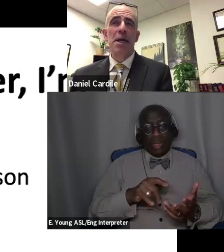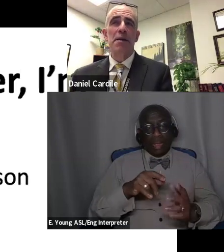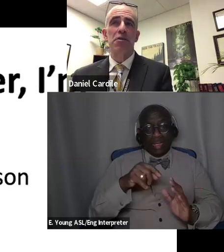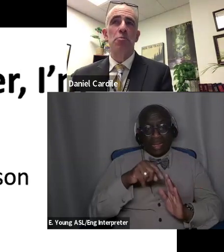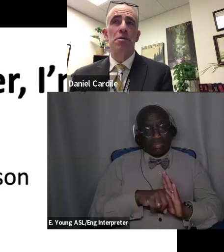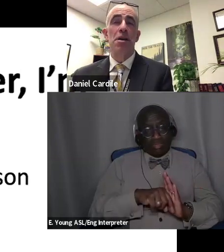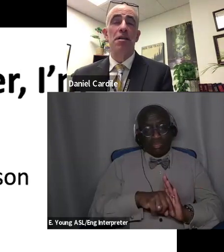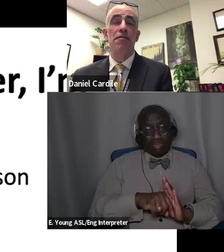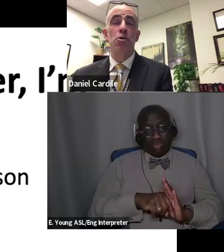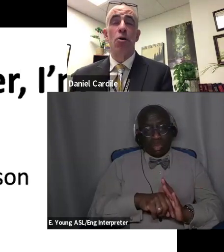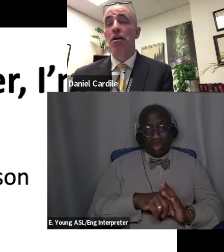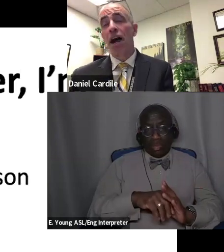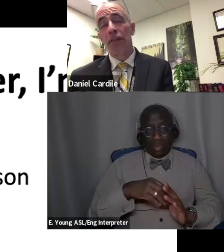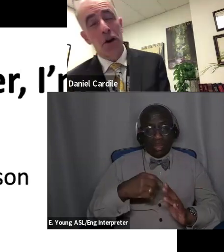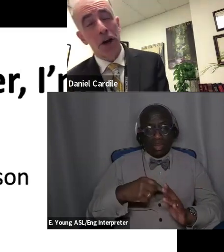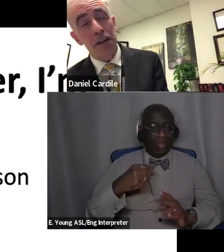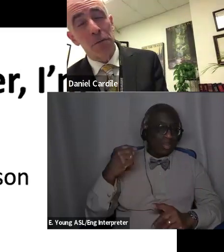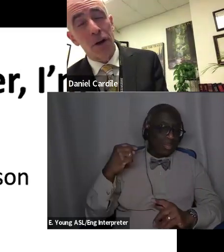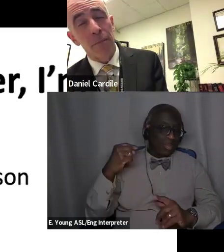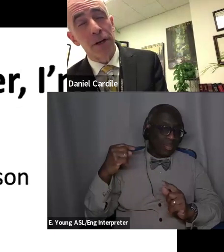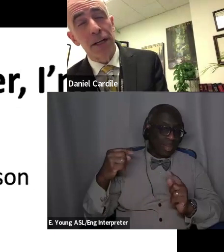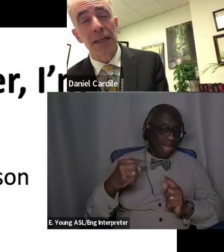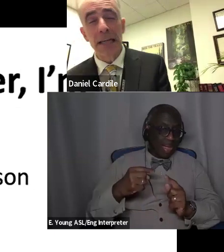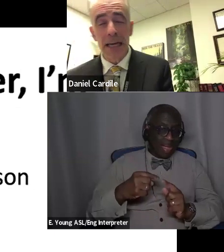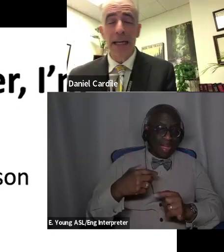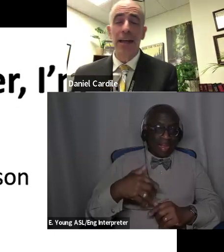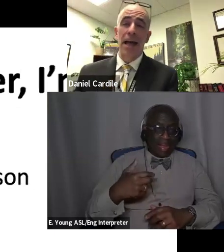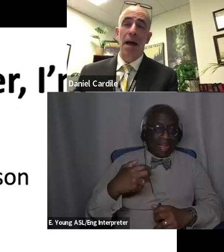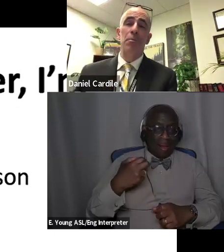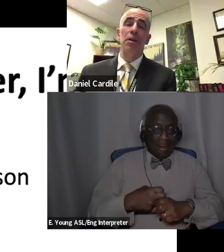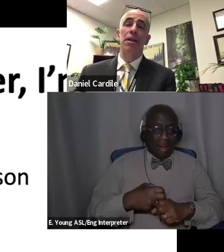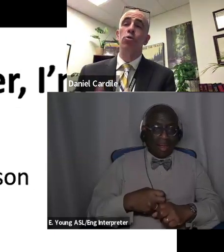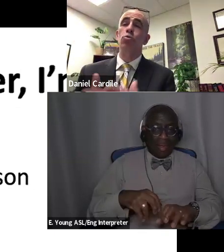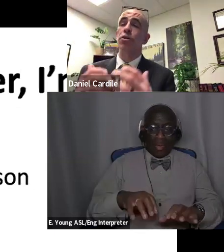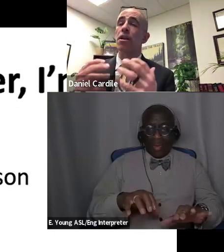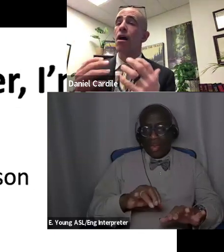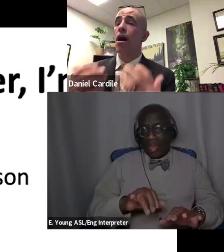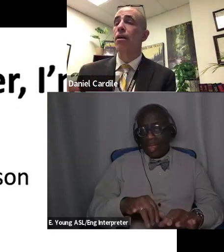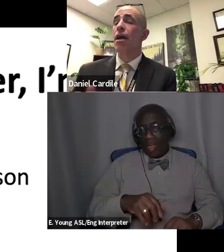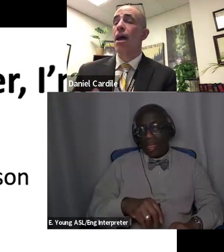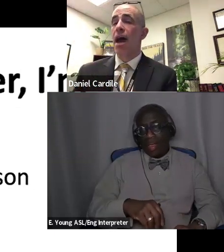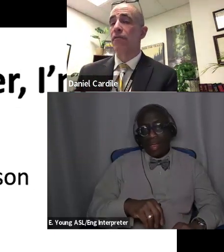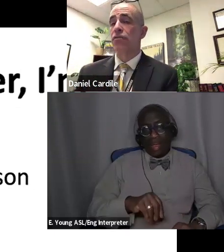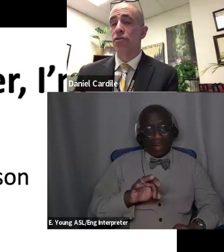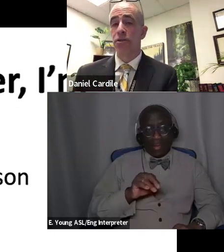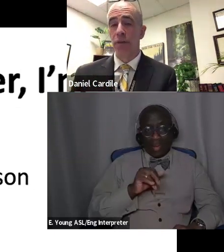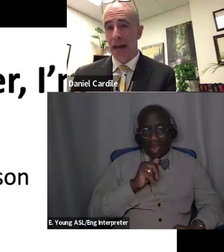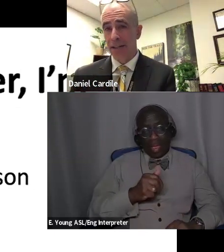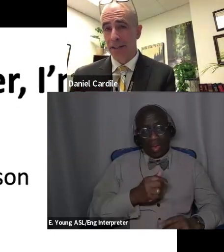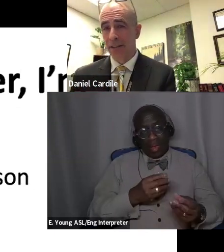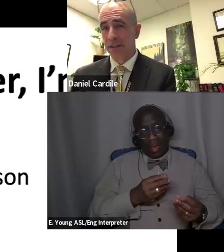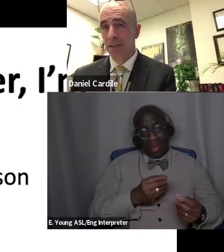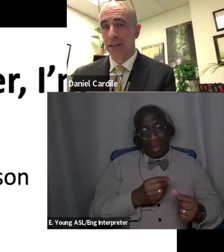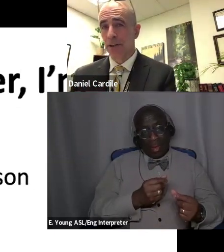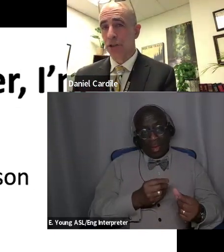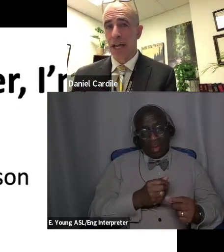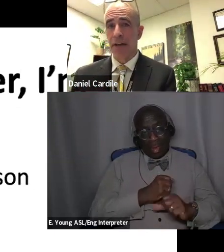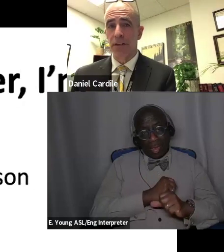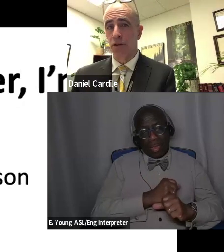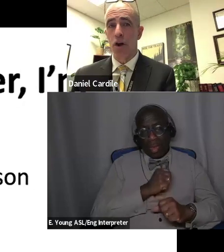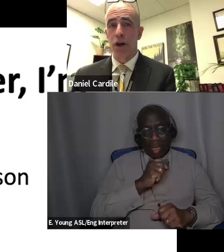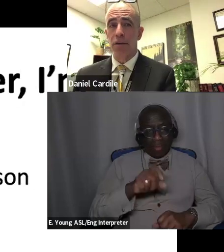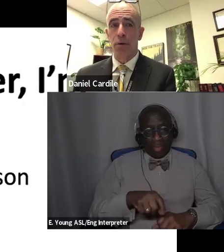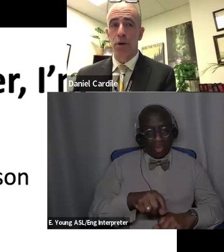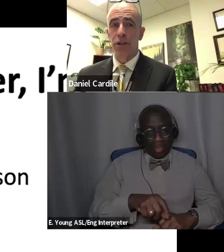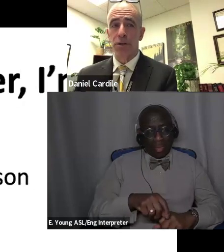and if you are not the guardian of the property, yay, happily, you will not have to do that. You'll just